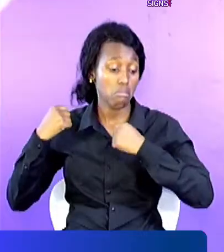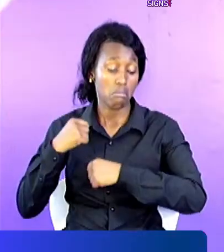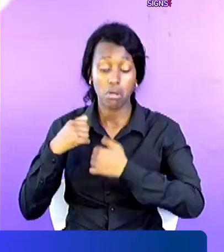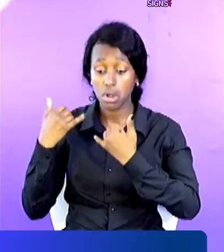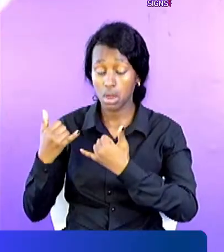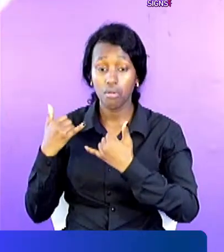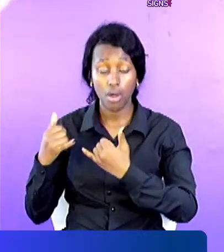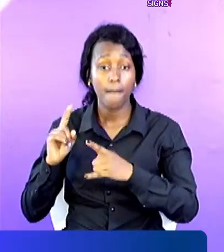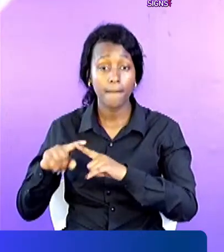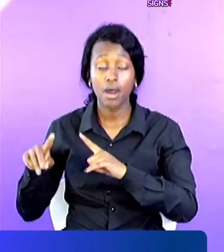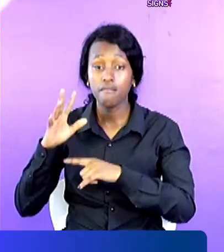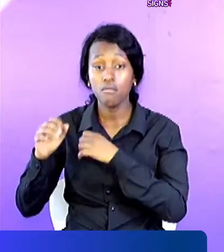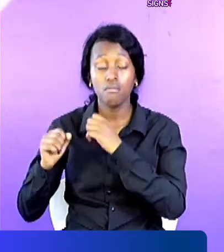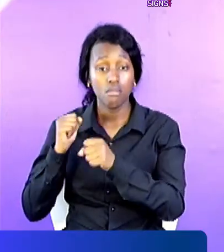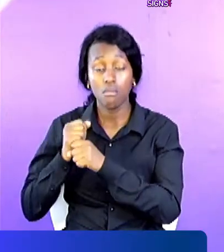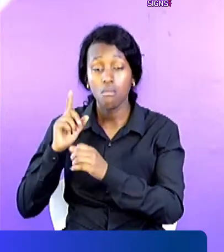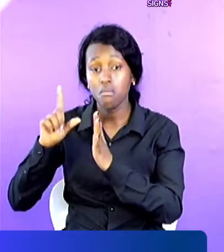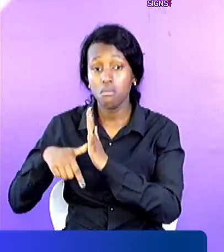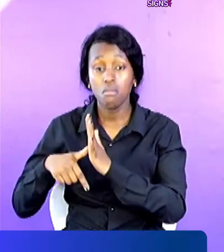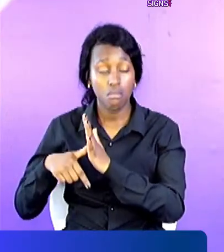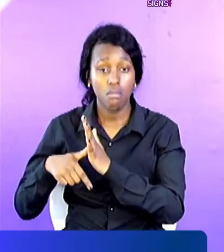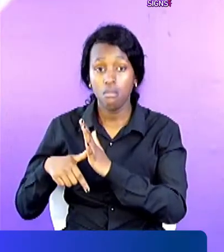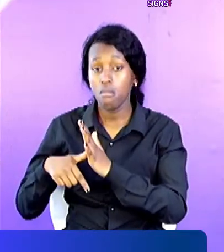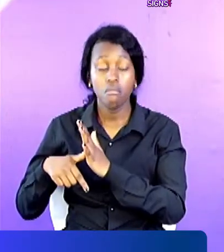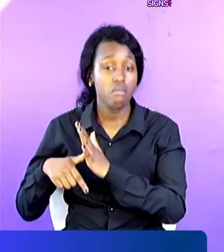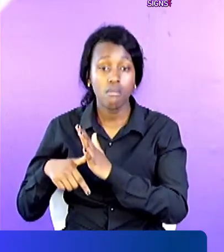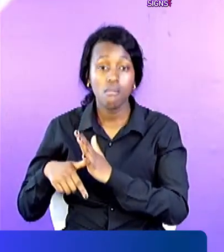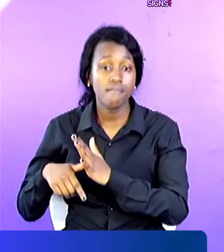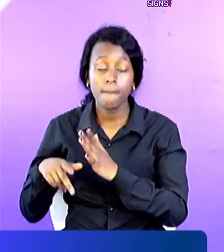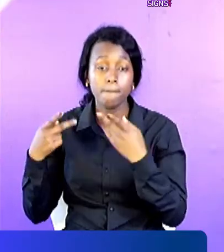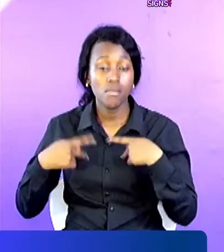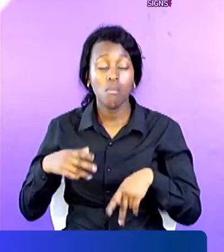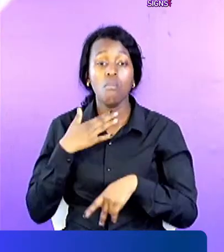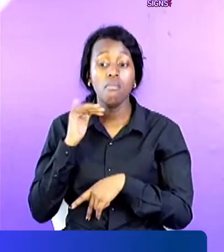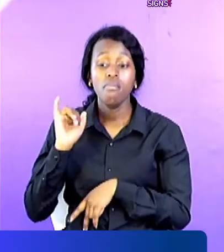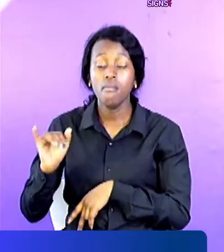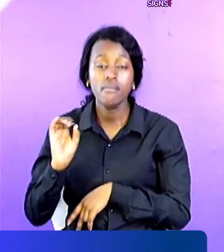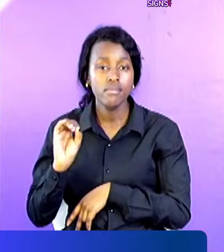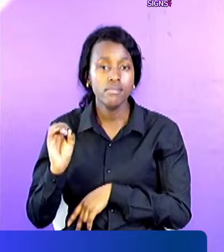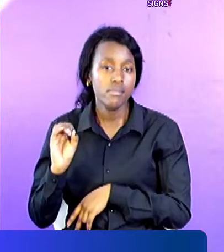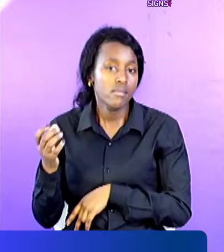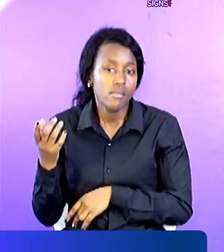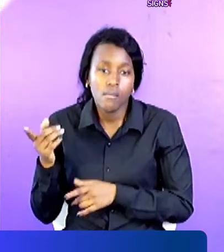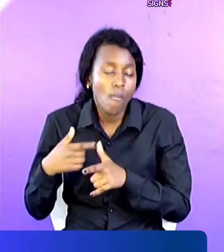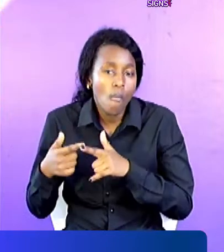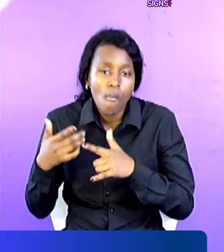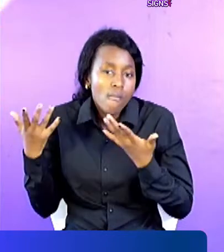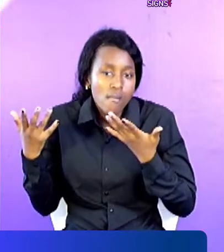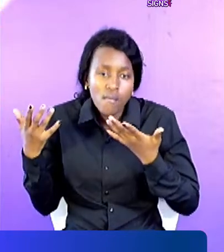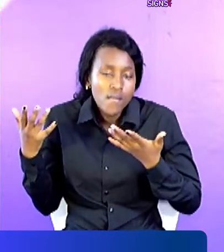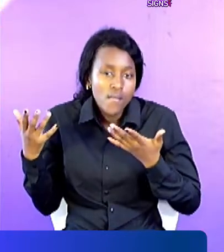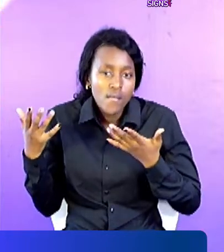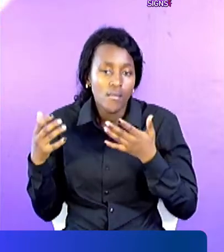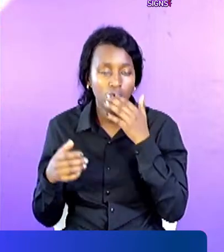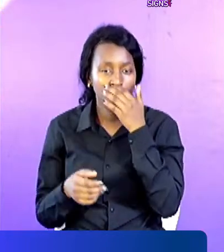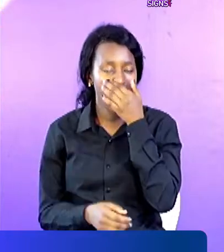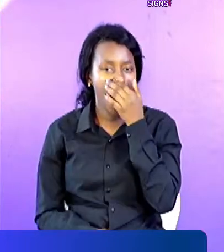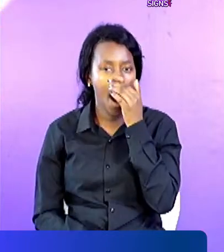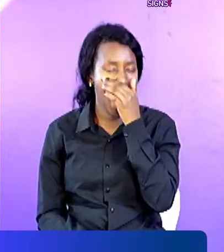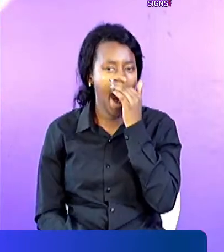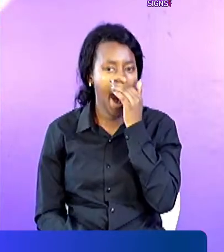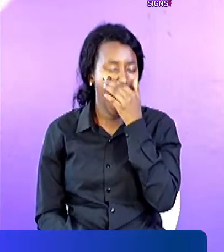demand. And ulikuwa umekopa pesa from the public or even from the bank. Yeah. Yeah. The question that you brought